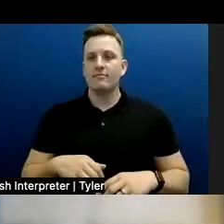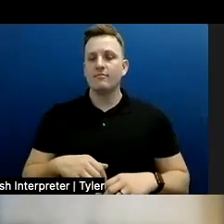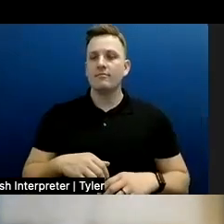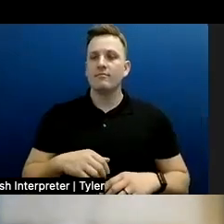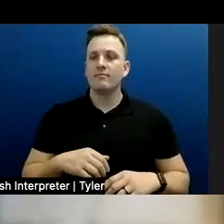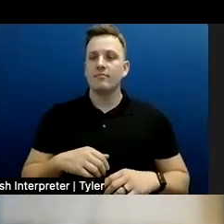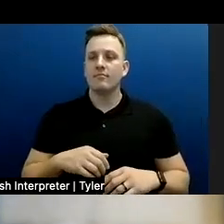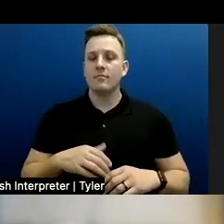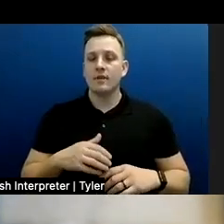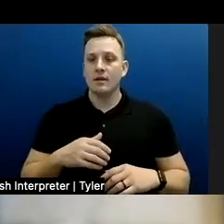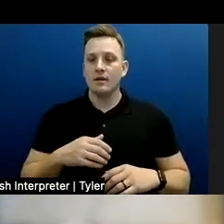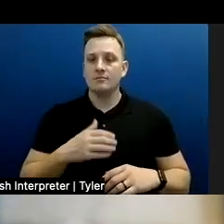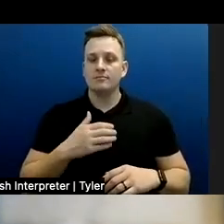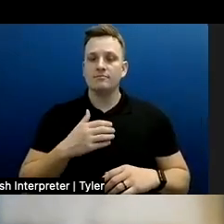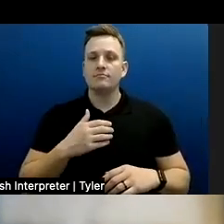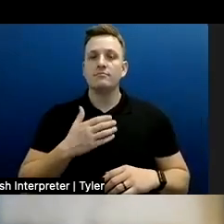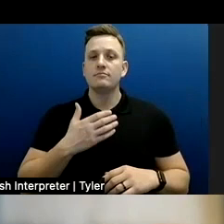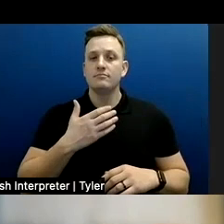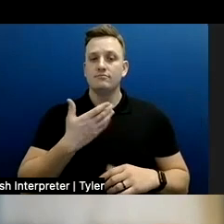the potential